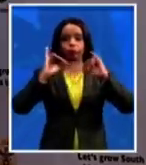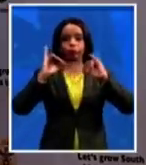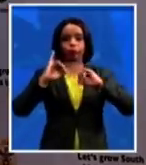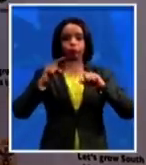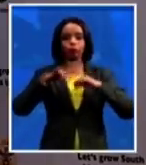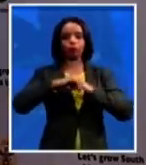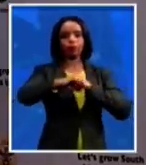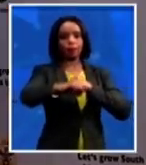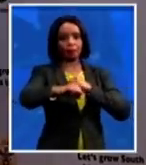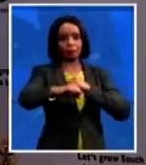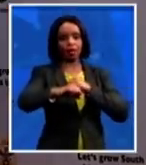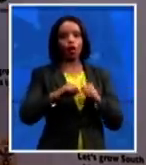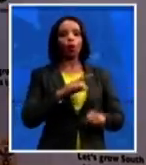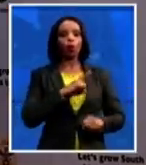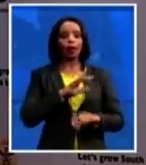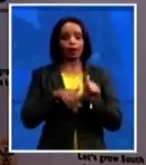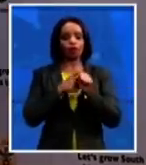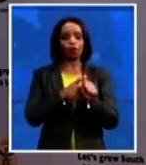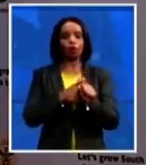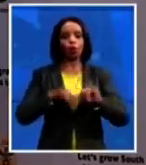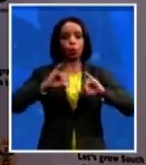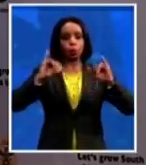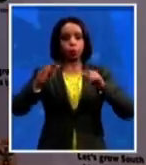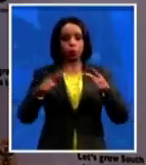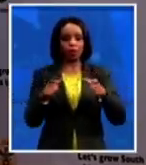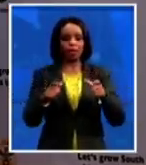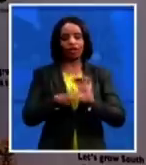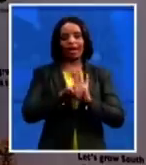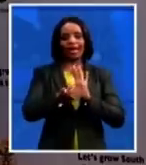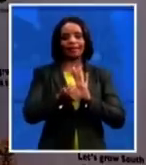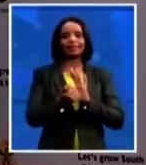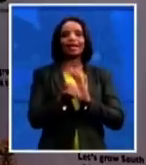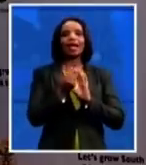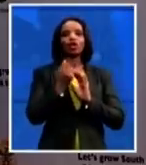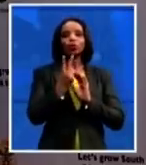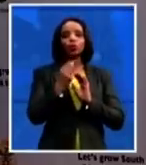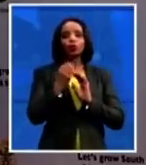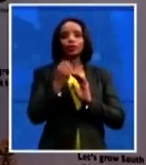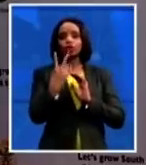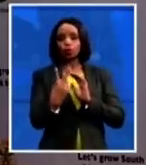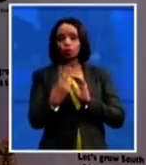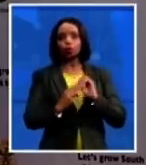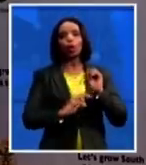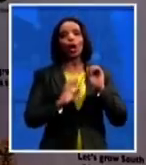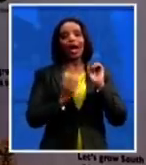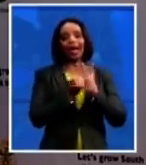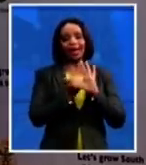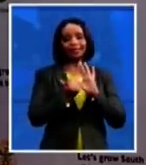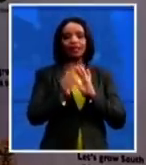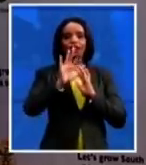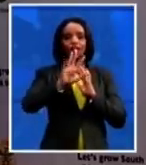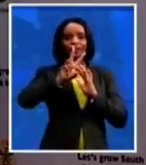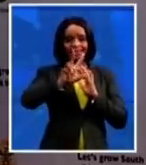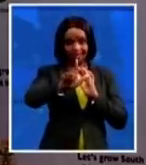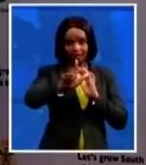Act 2002, Act 57 of 2002. The national state of disaster is aimed at responding